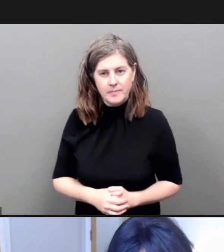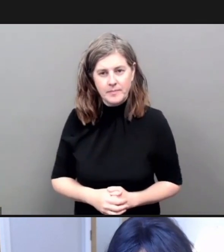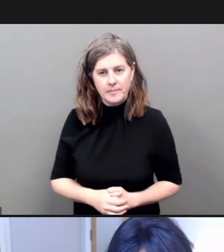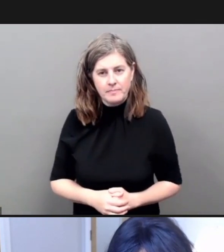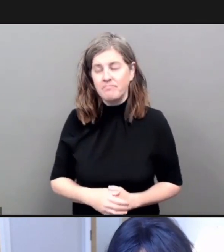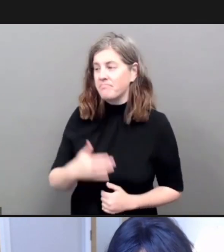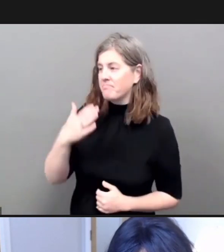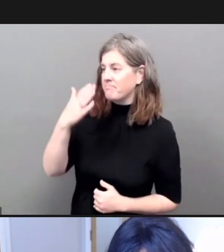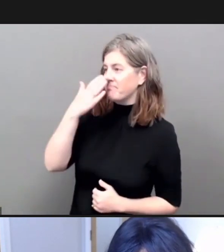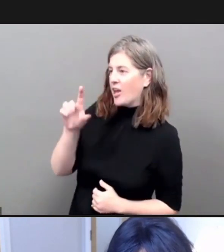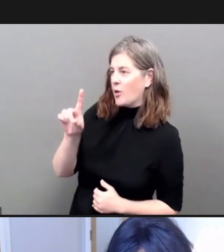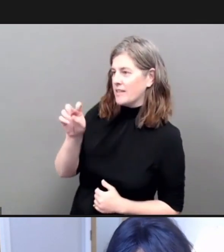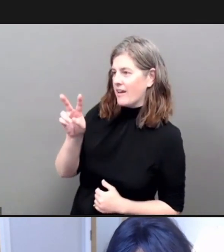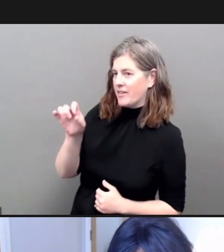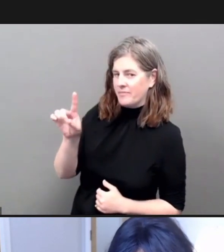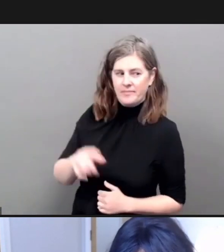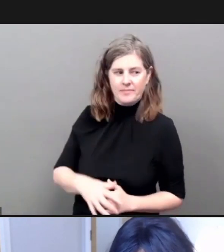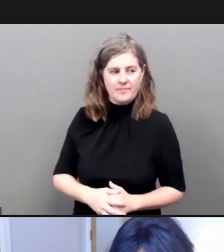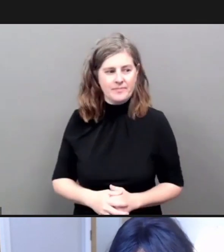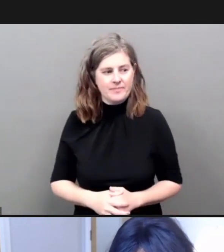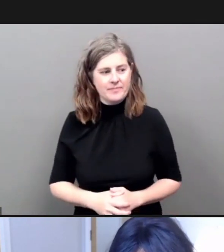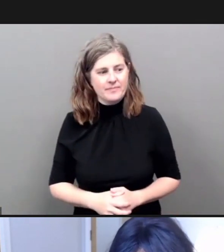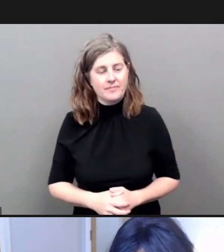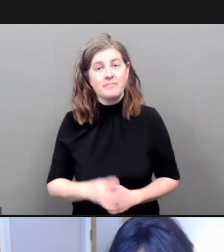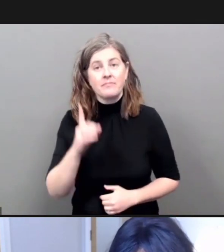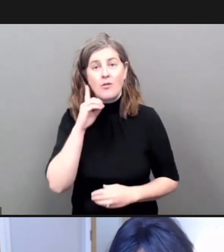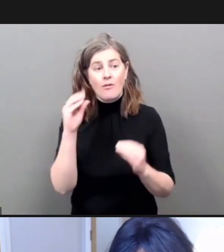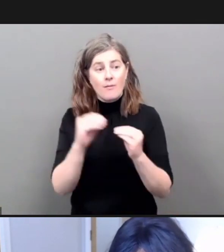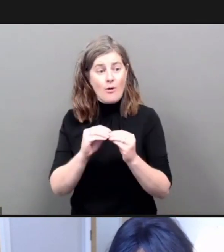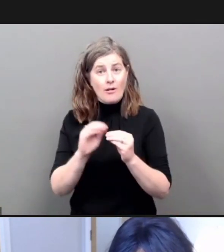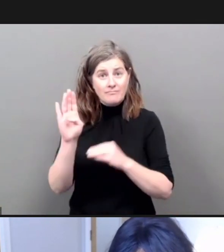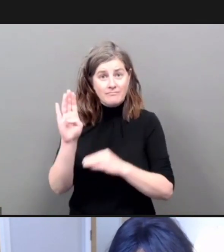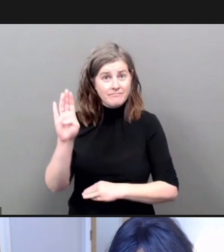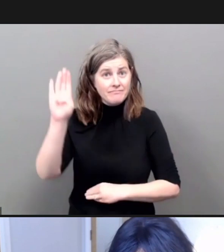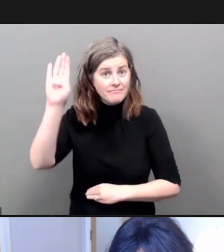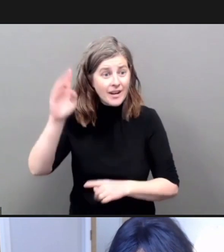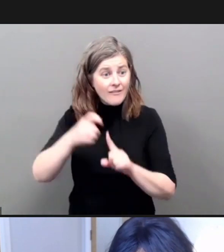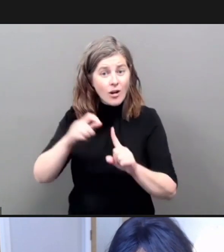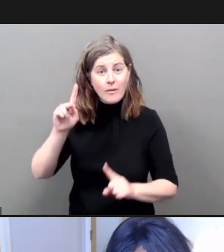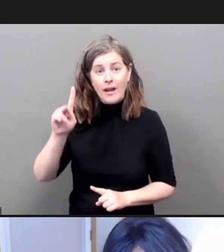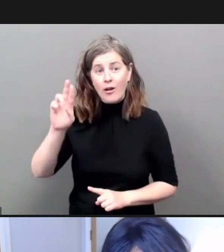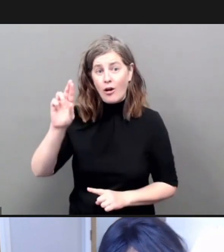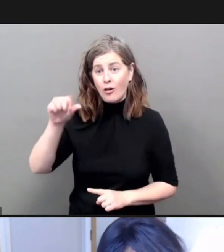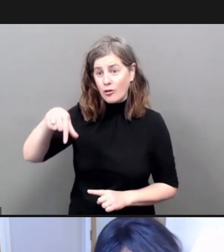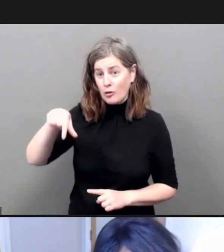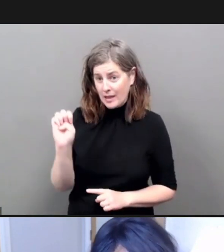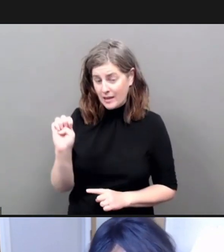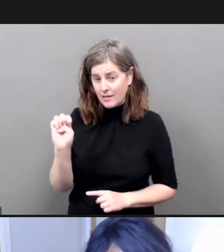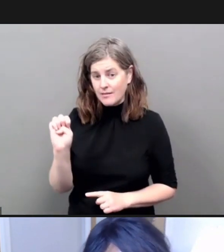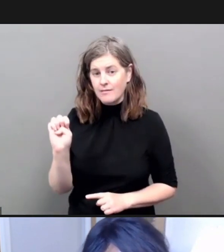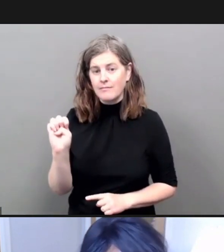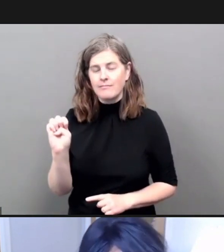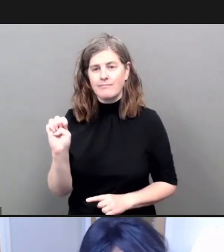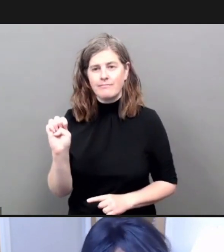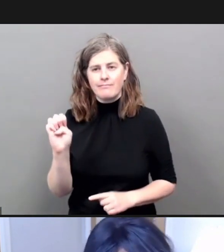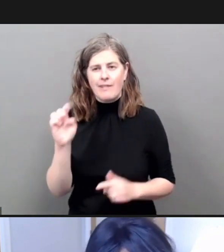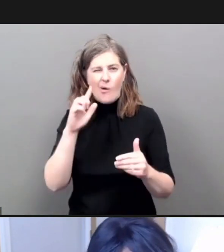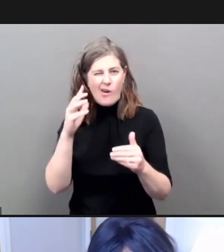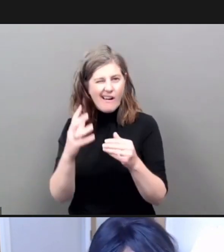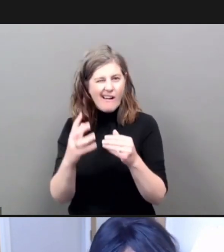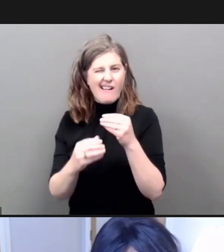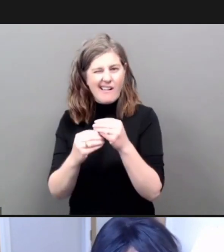Thank you, David. We have one more hand raised from KRQE. And so I'll just ask